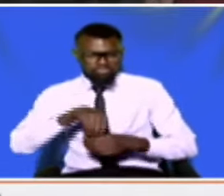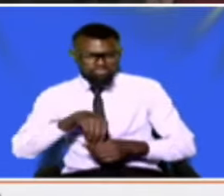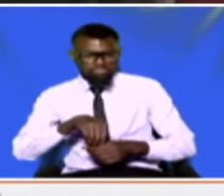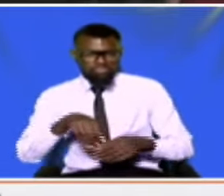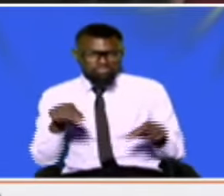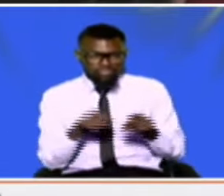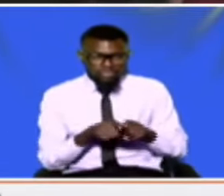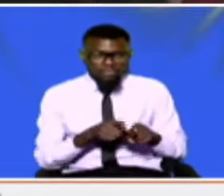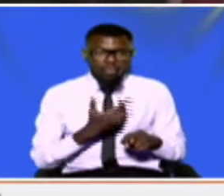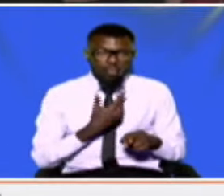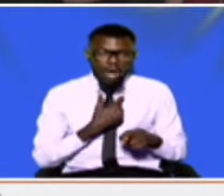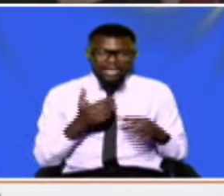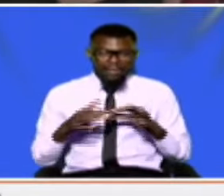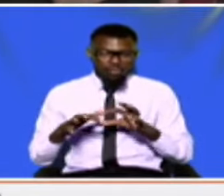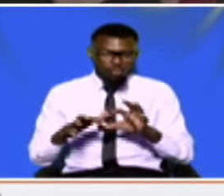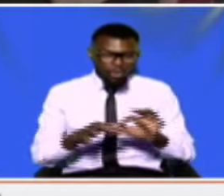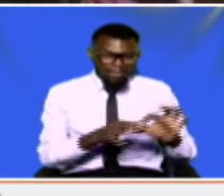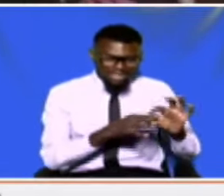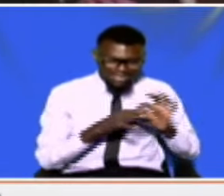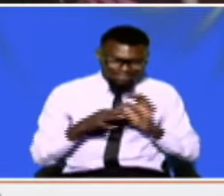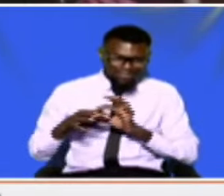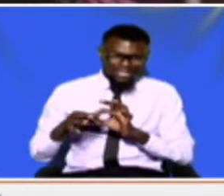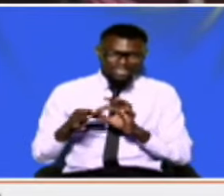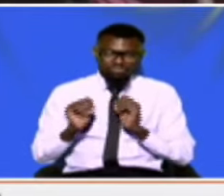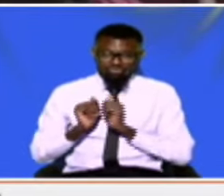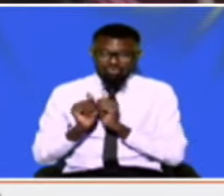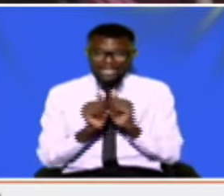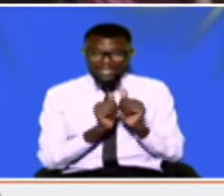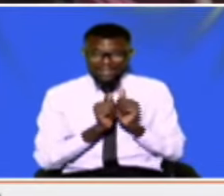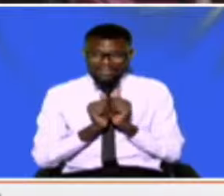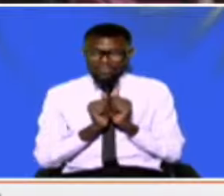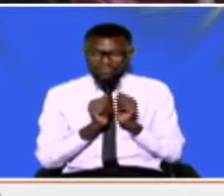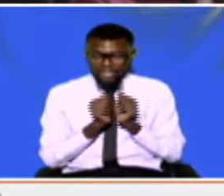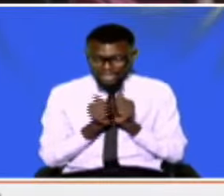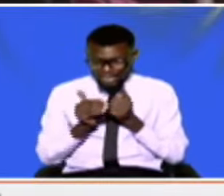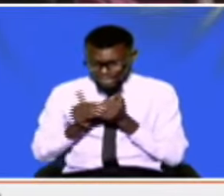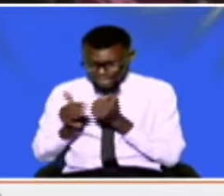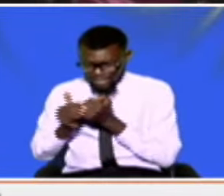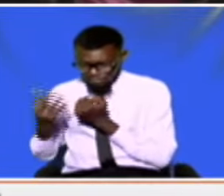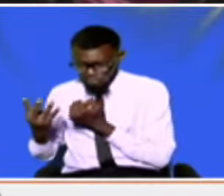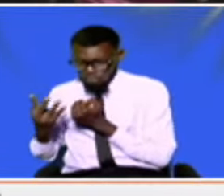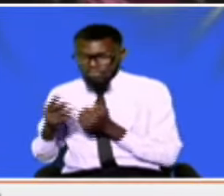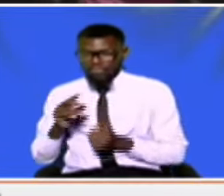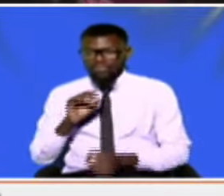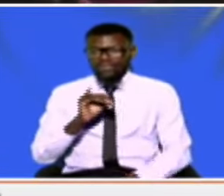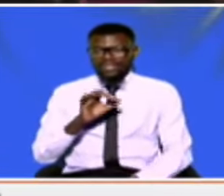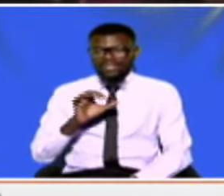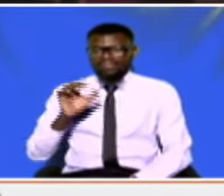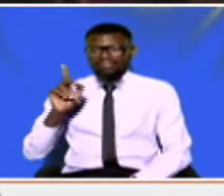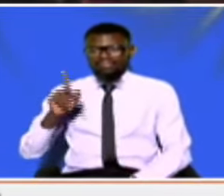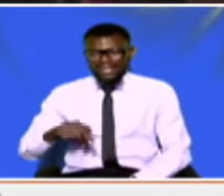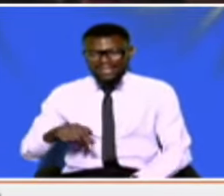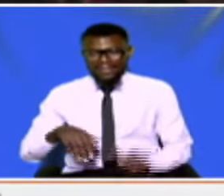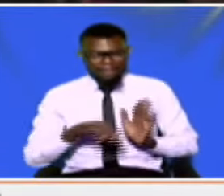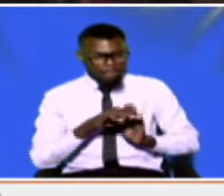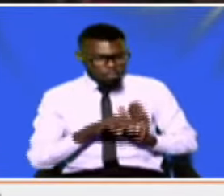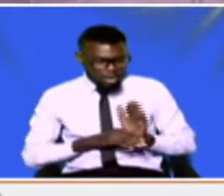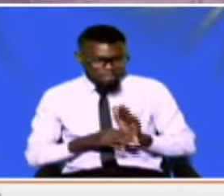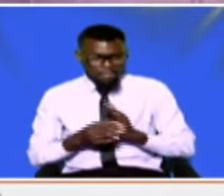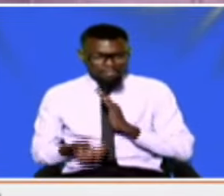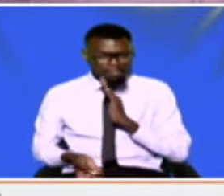for a collaborative approach, just as spelled out in the 1994 ICP program of action. We've come up